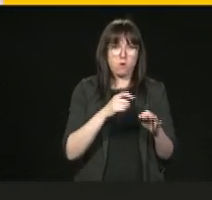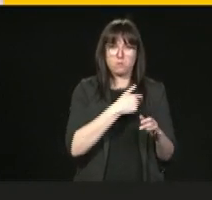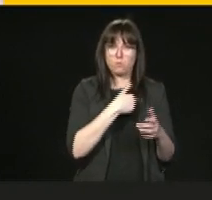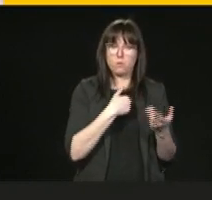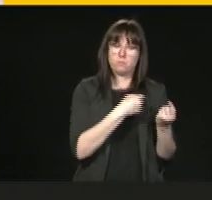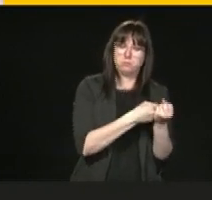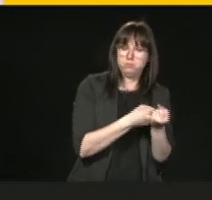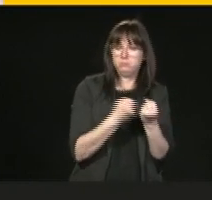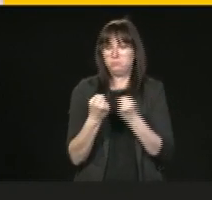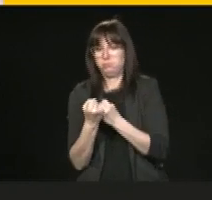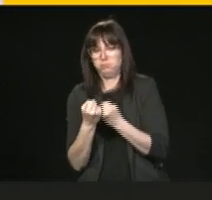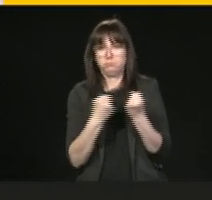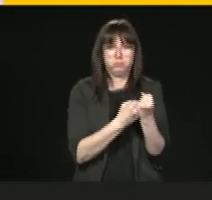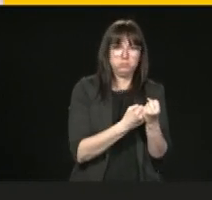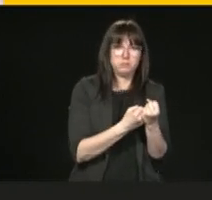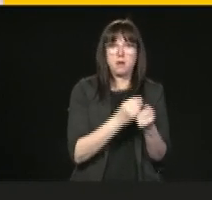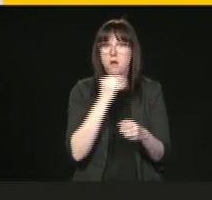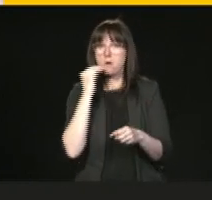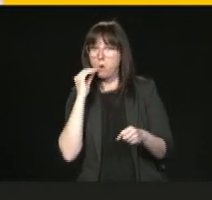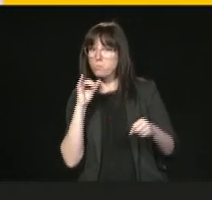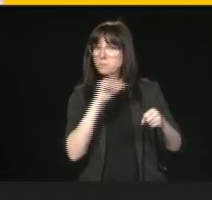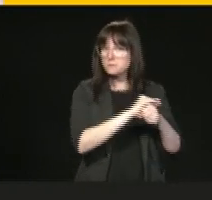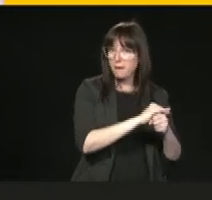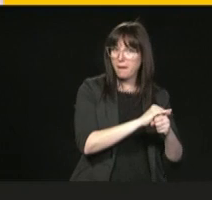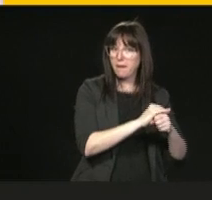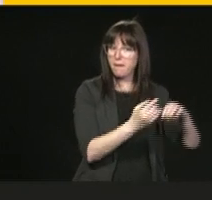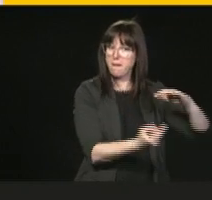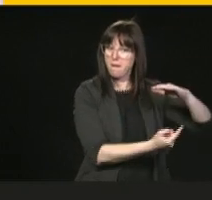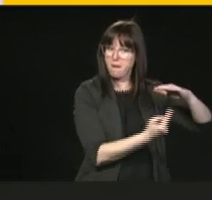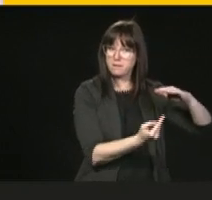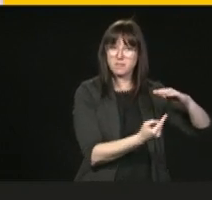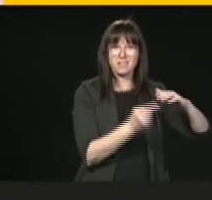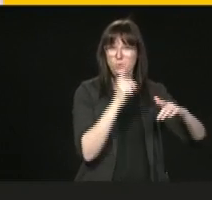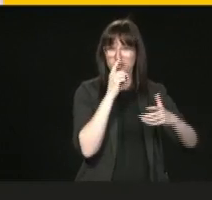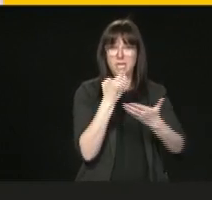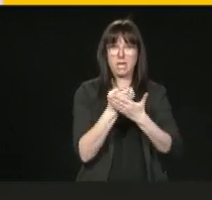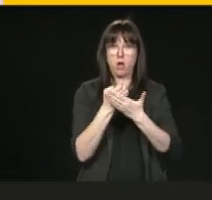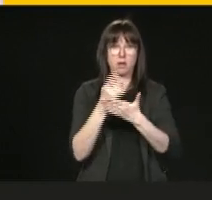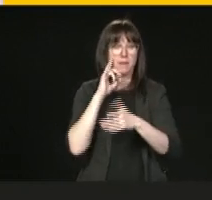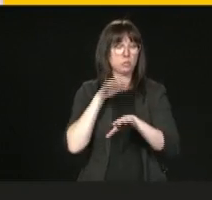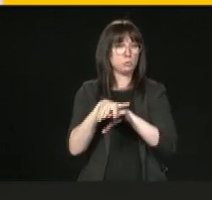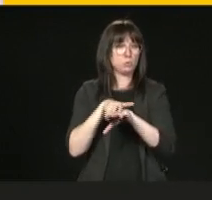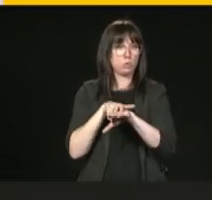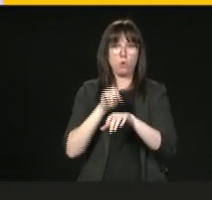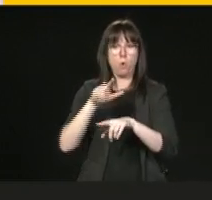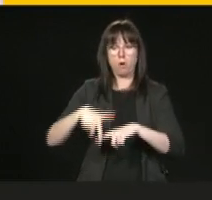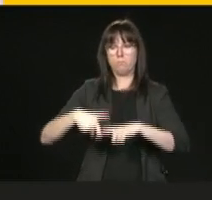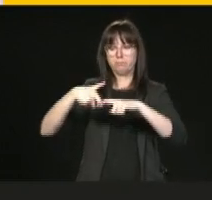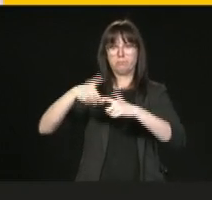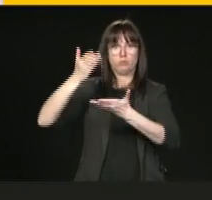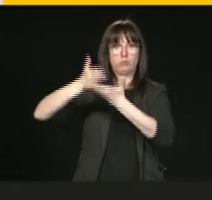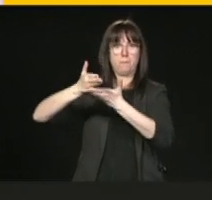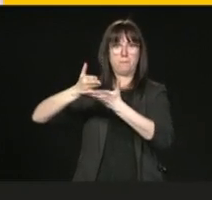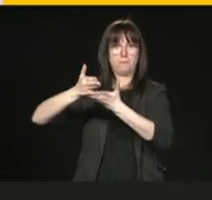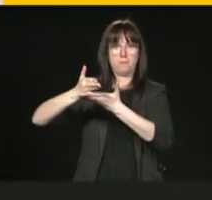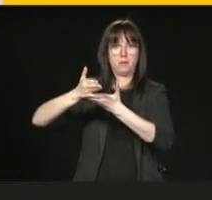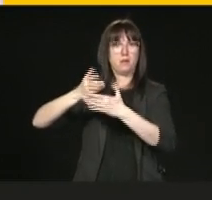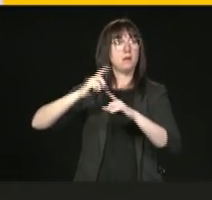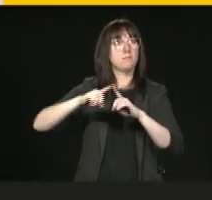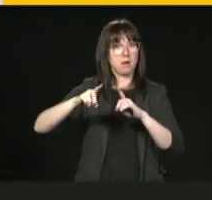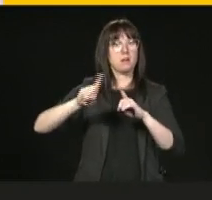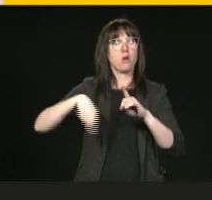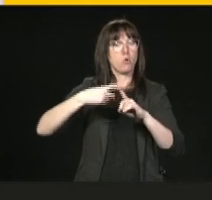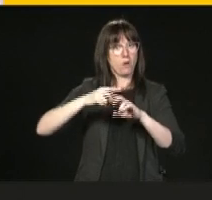we self-isolate and as we slow down and almost stop the economy in many ways, we need to be able to get rolling